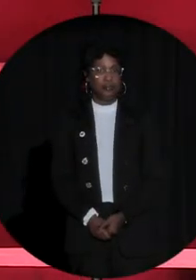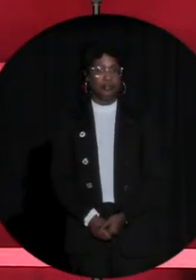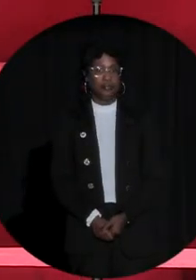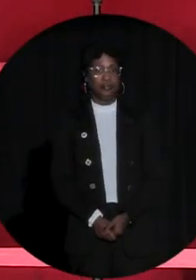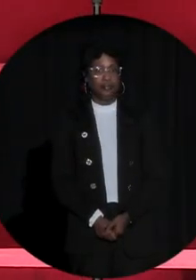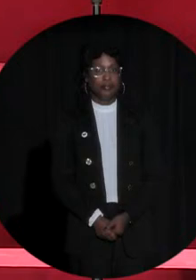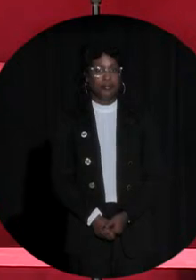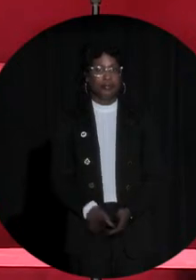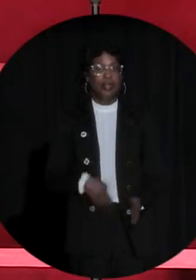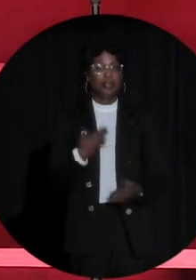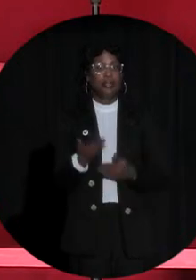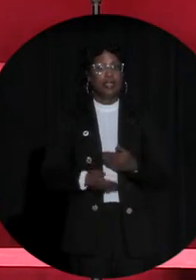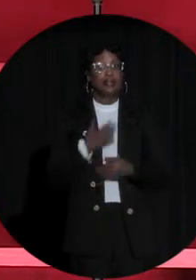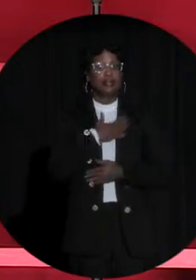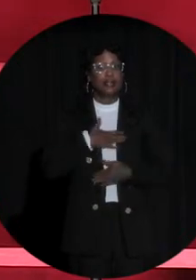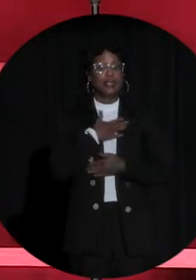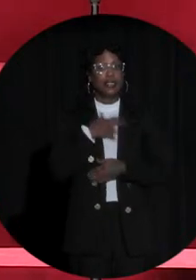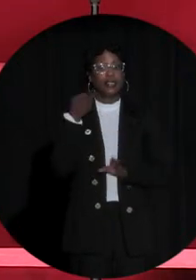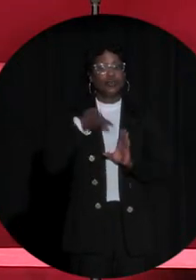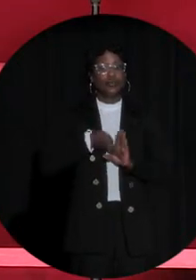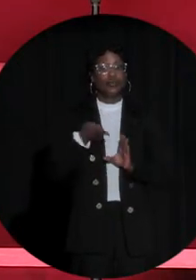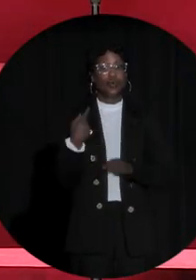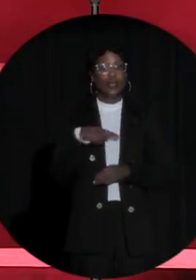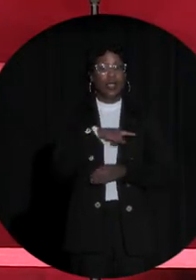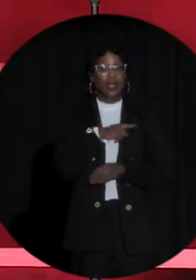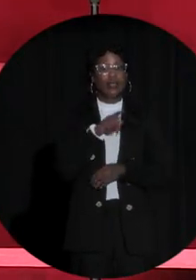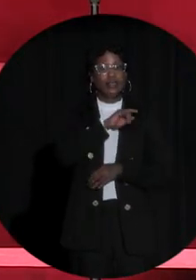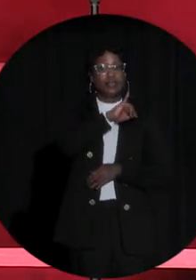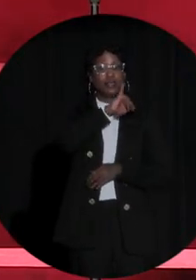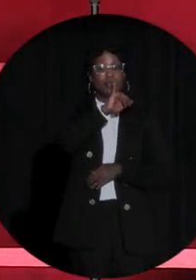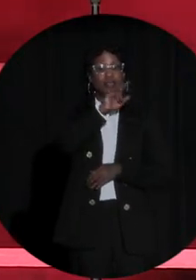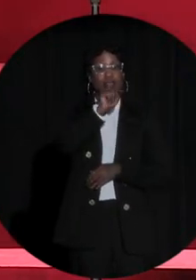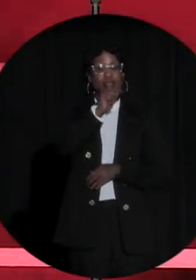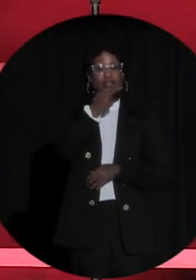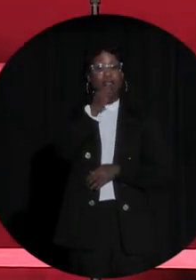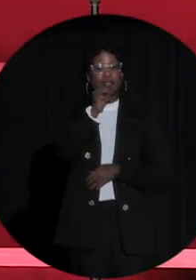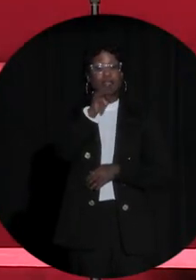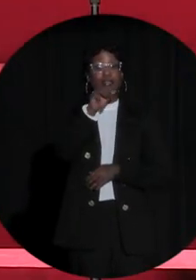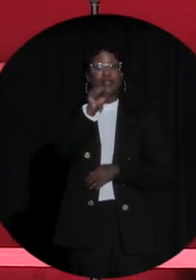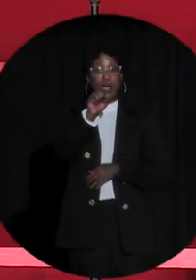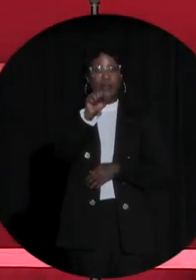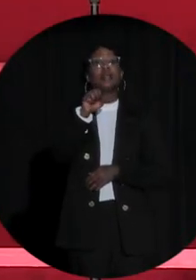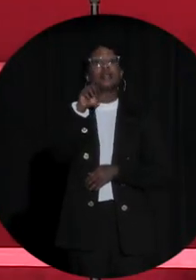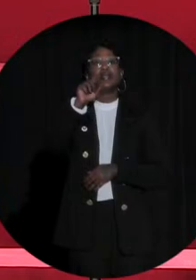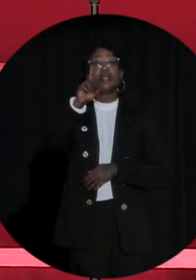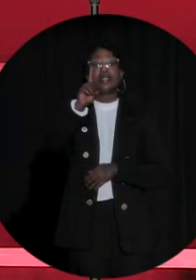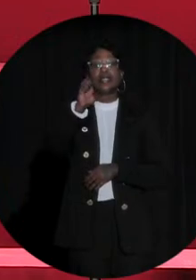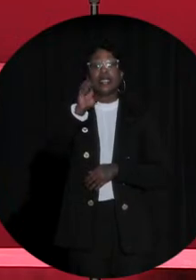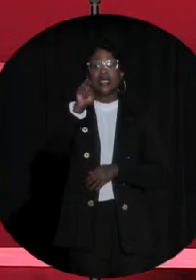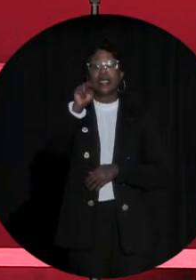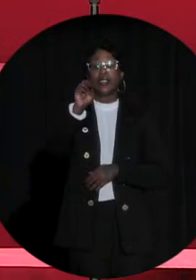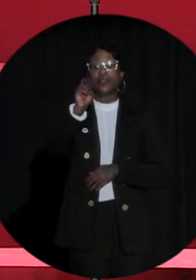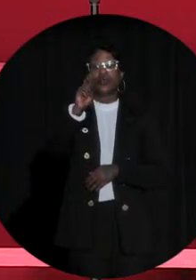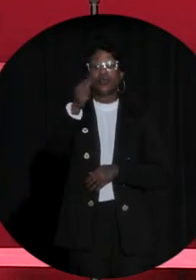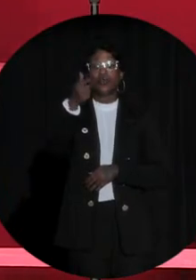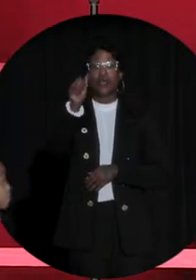Next, please join us, the Honorable Thomas E. Dernoga, District 1, and his family members.